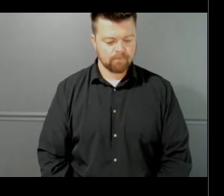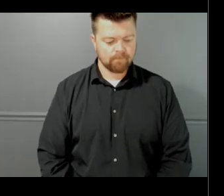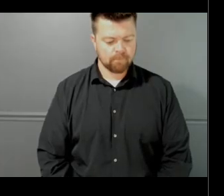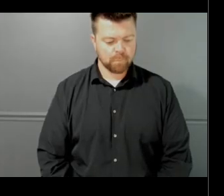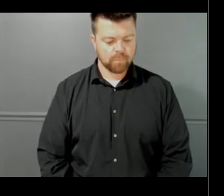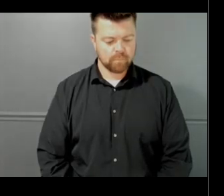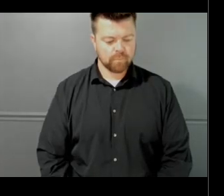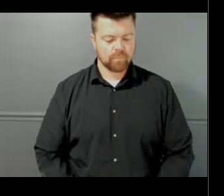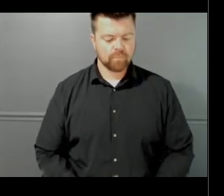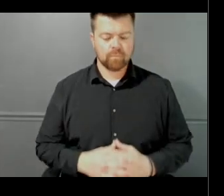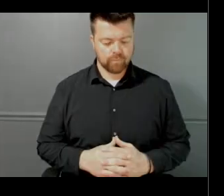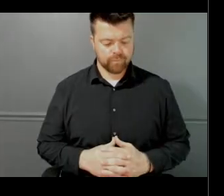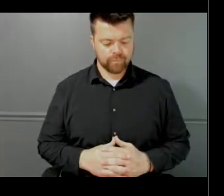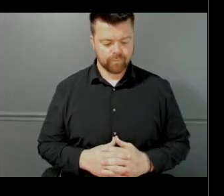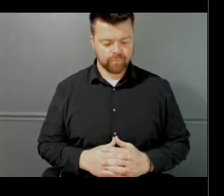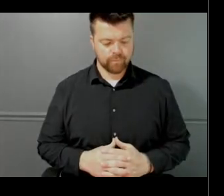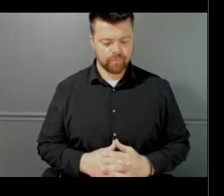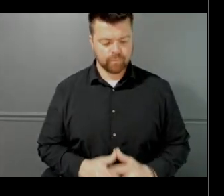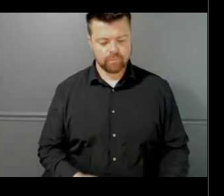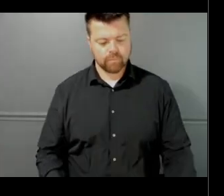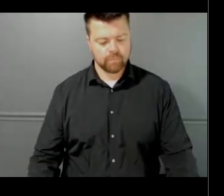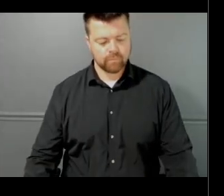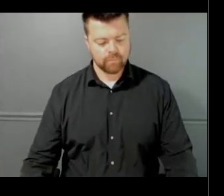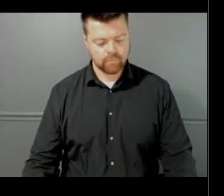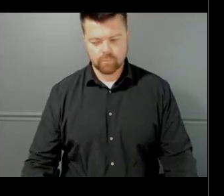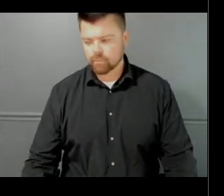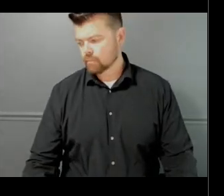All right, give a few more moments to get your answers in.